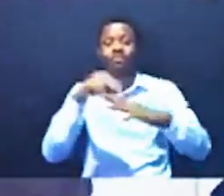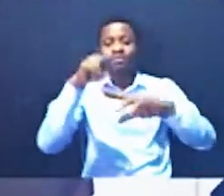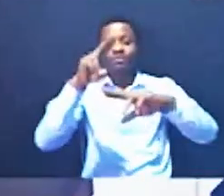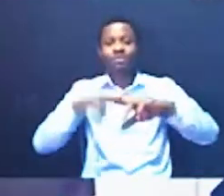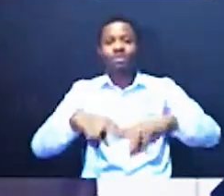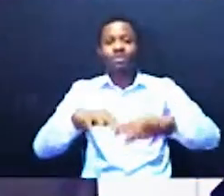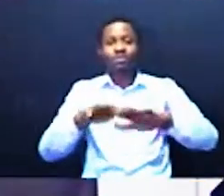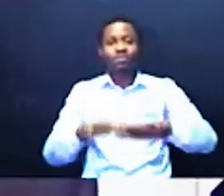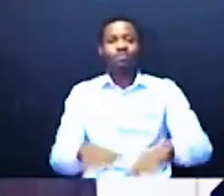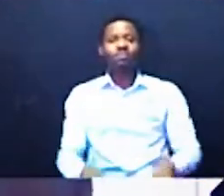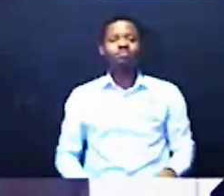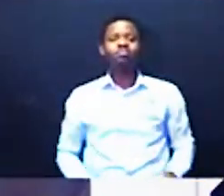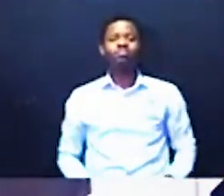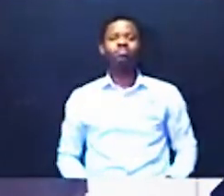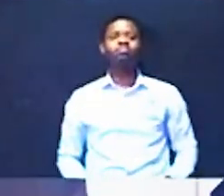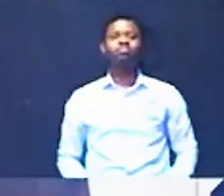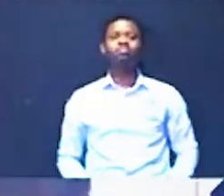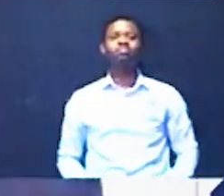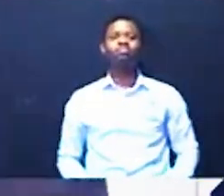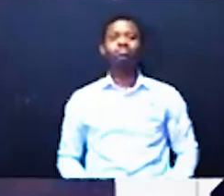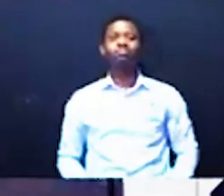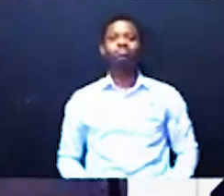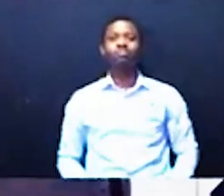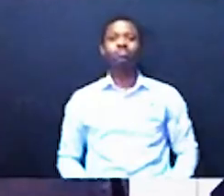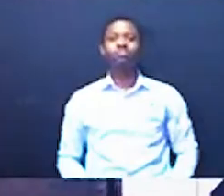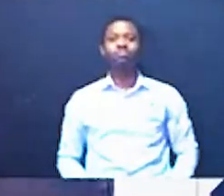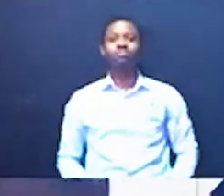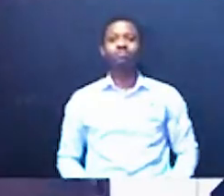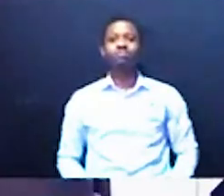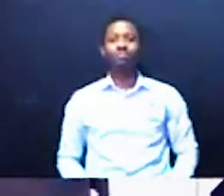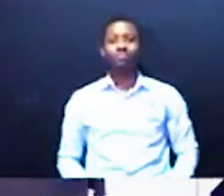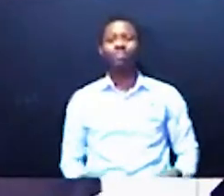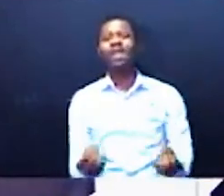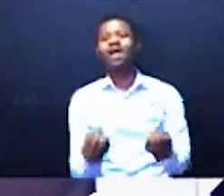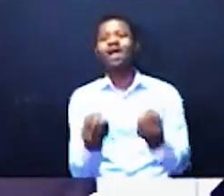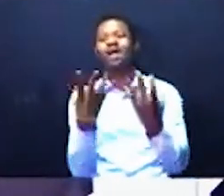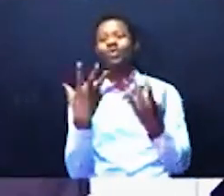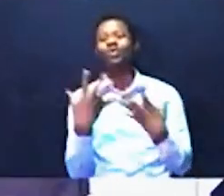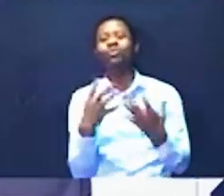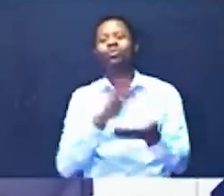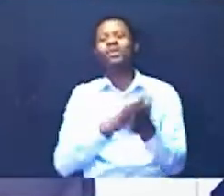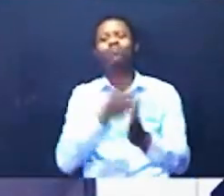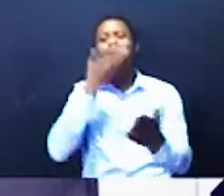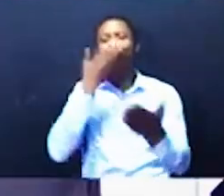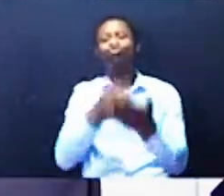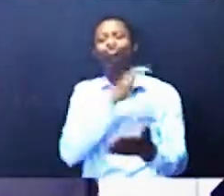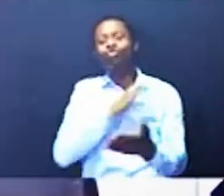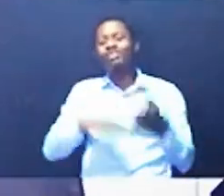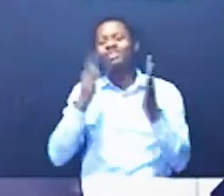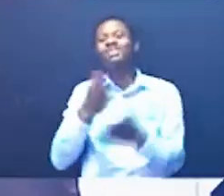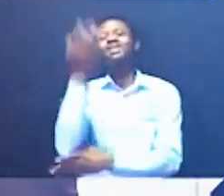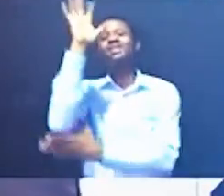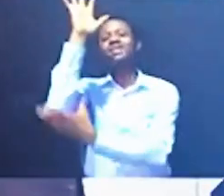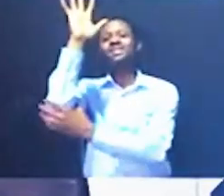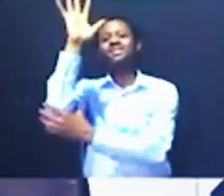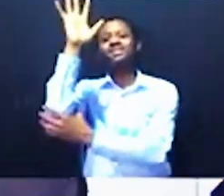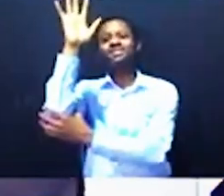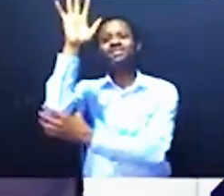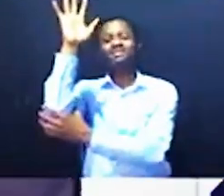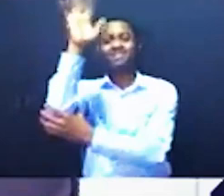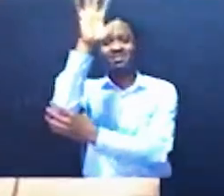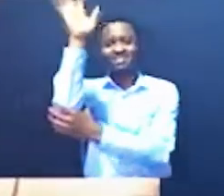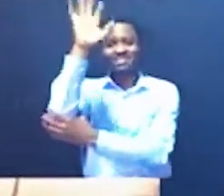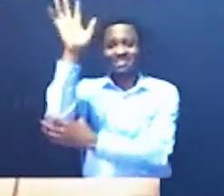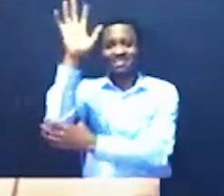your seats. How many of you want to be good Christians? Yeah. I'm seeing your